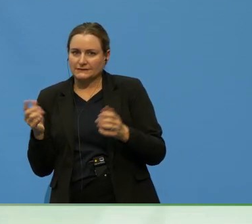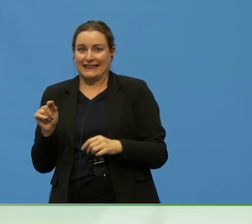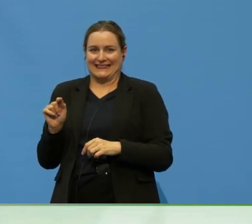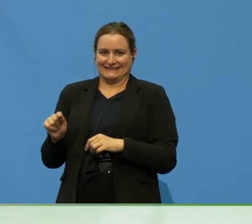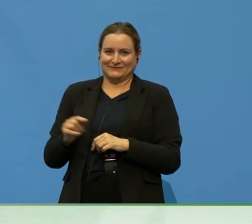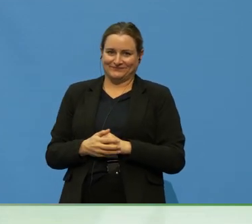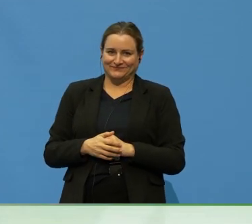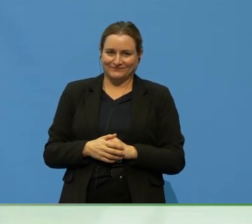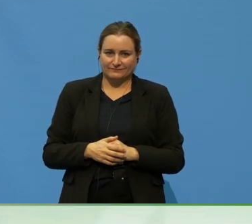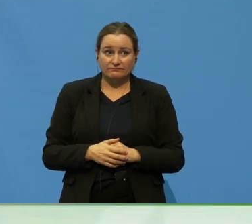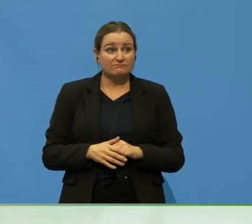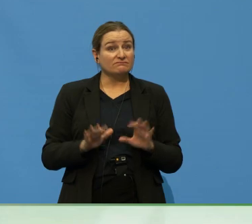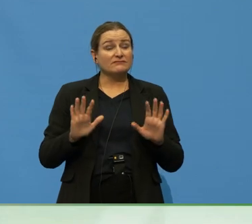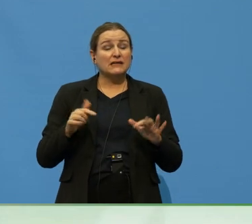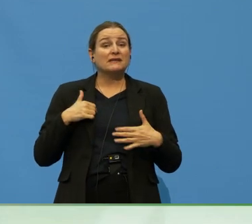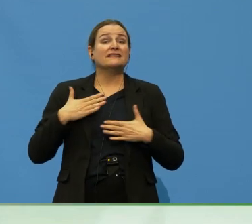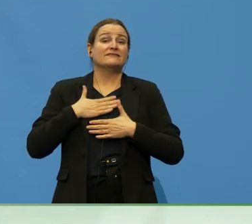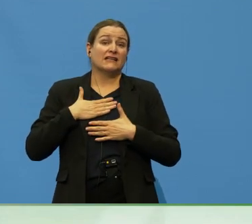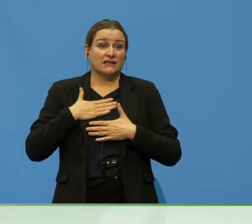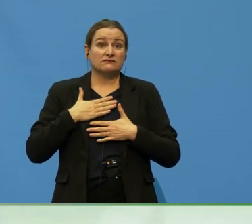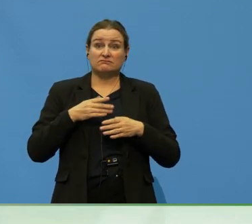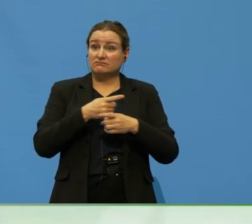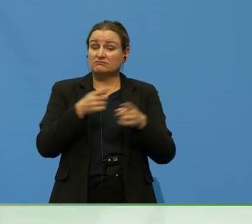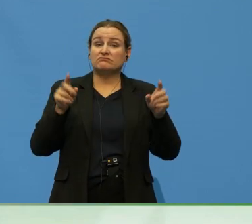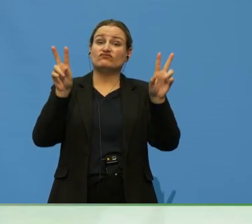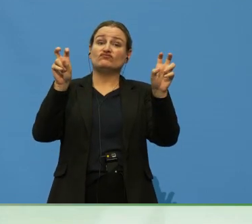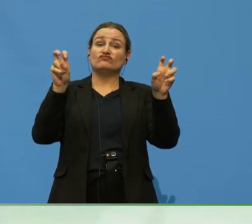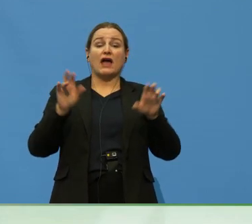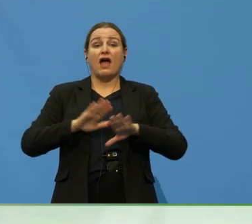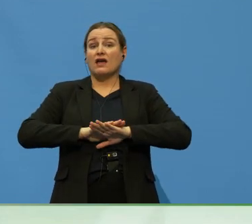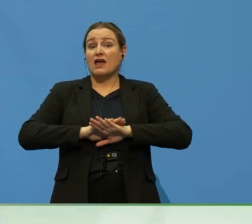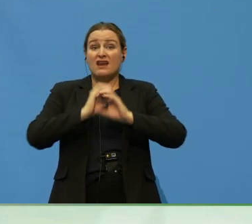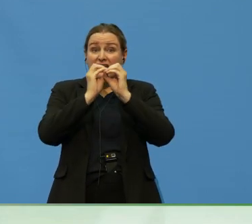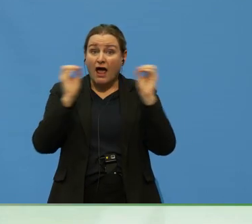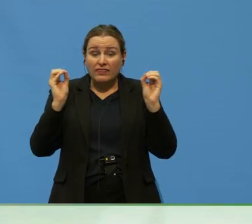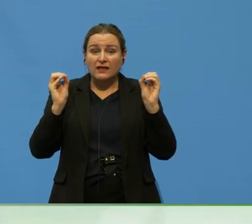piece because I don't think it is such a fundamental